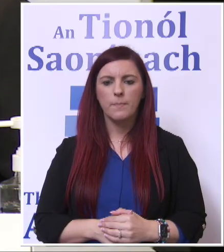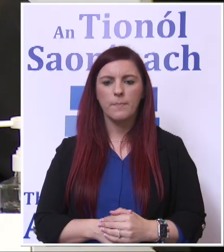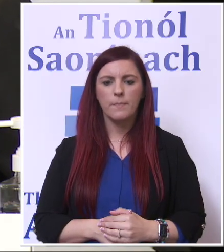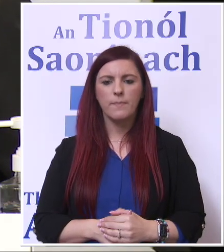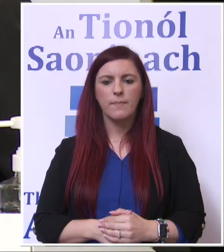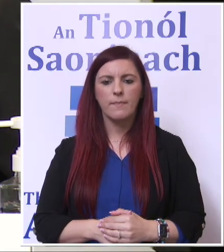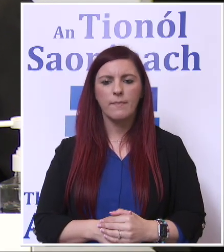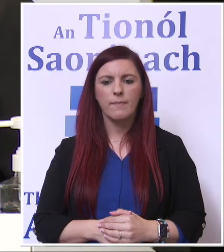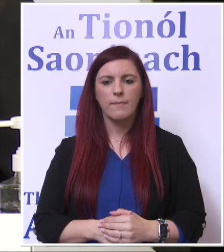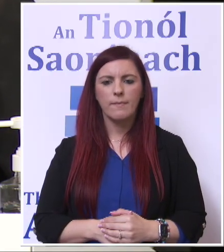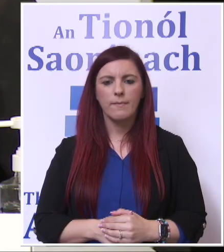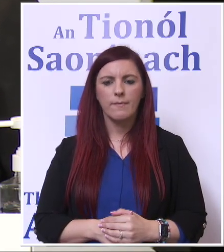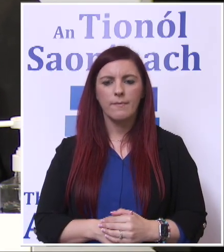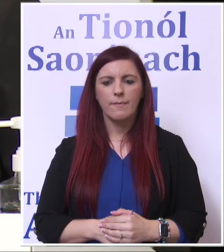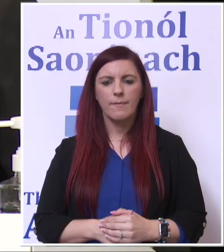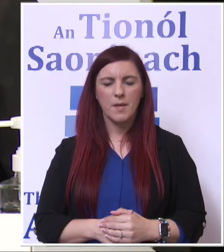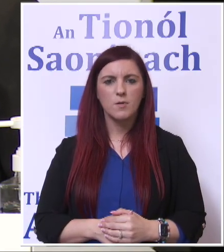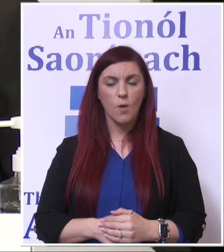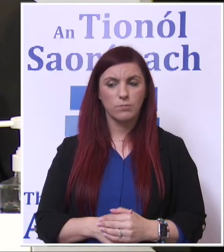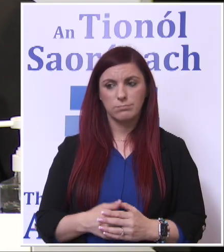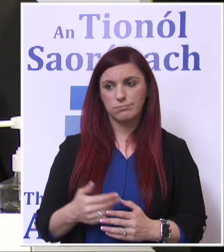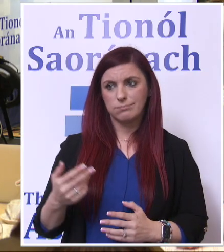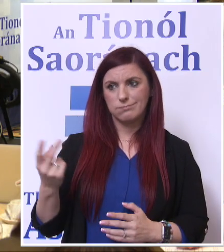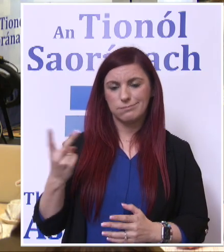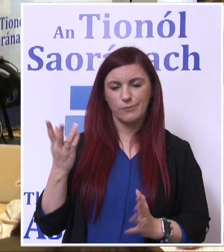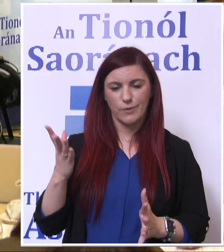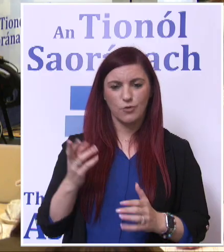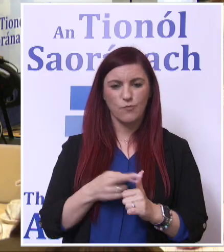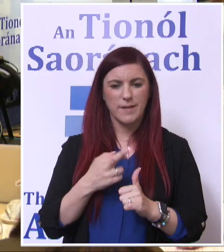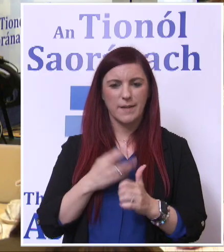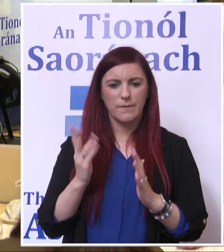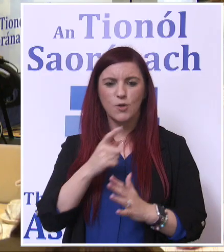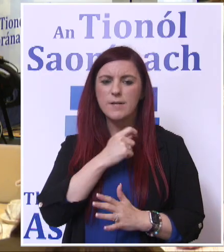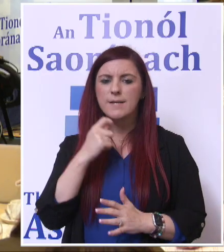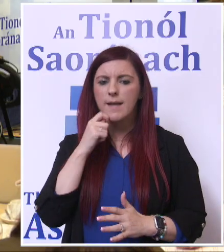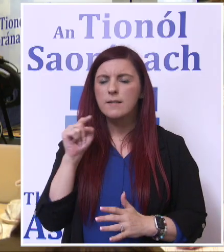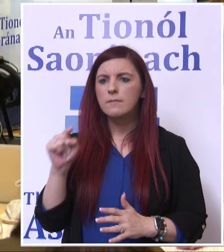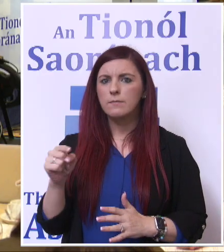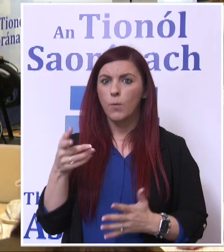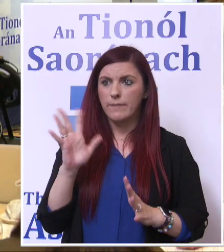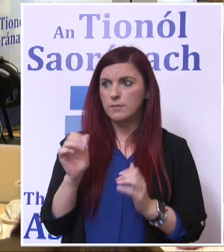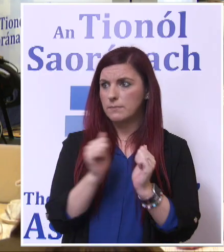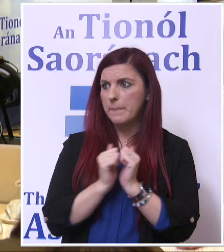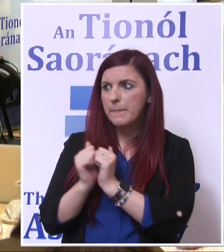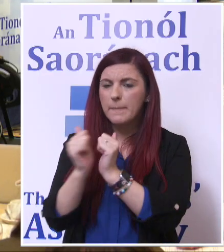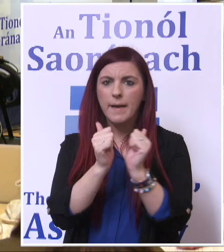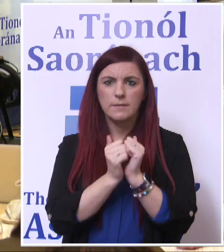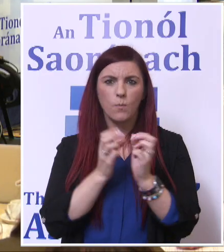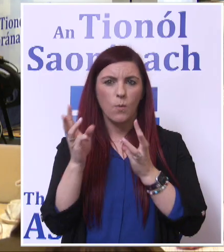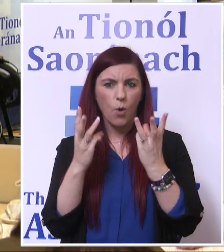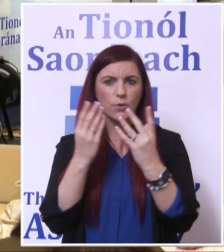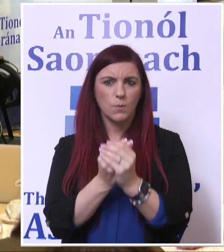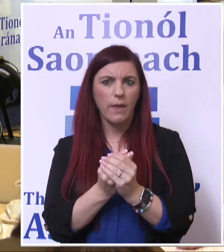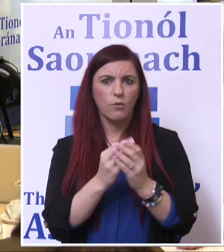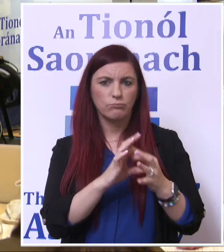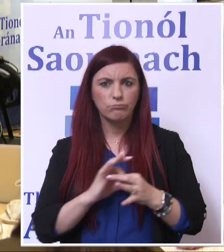Our magnificent of mayors, as previous Seána and Alison said, we have met and we have worked together, and I think